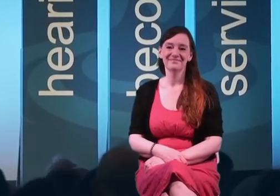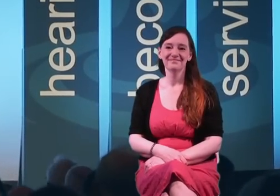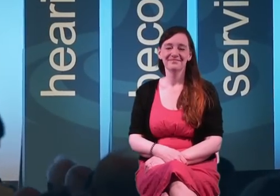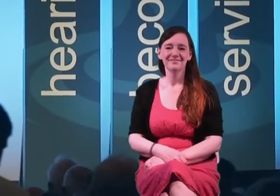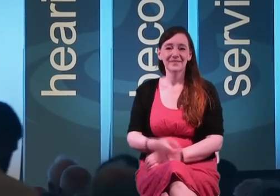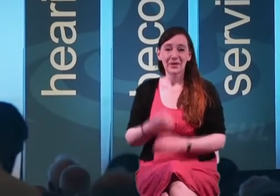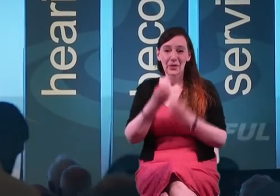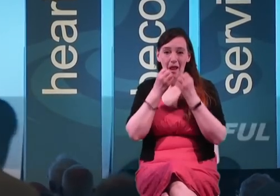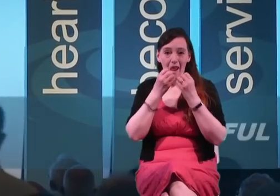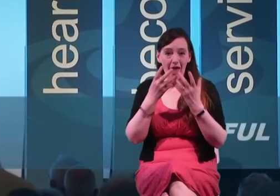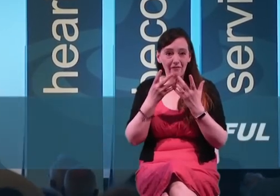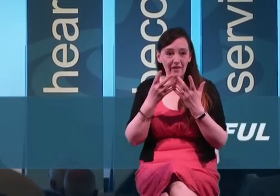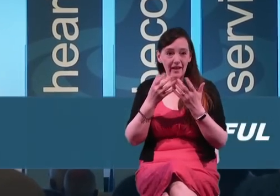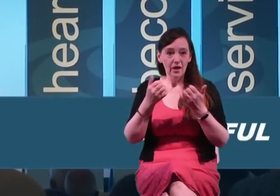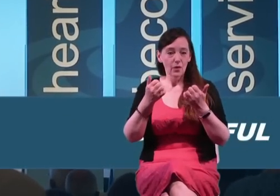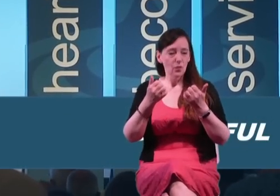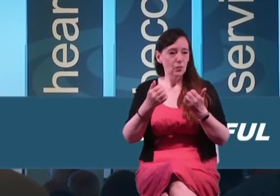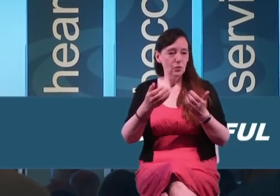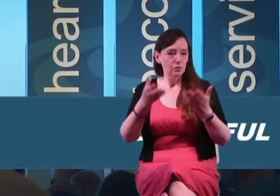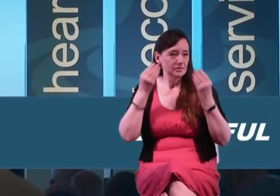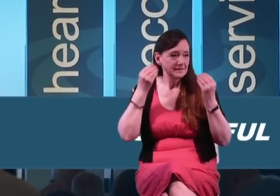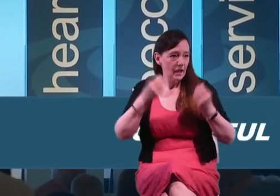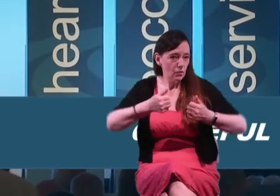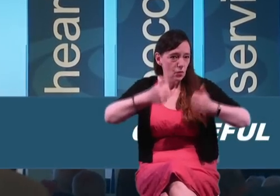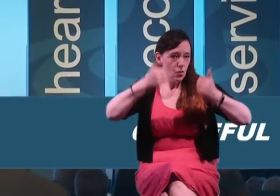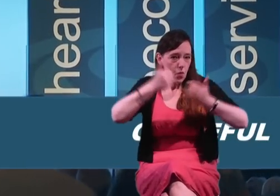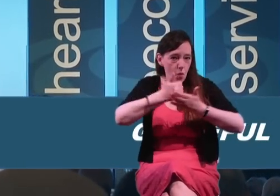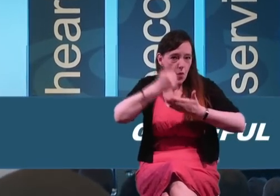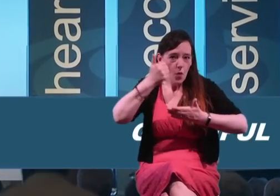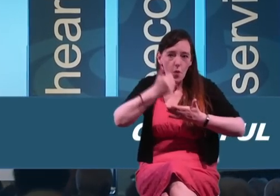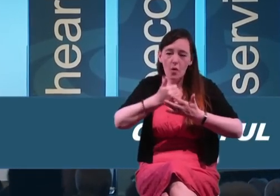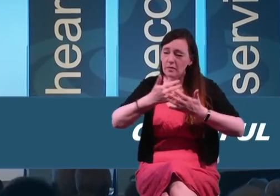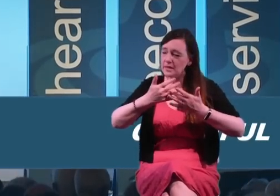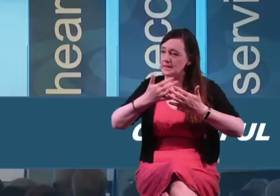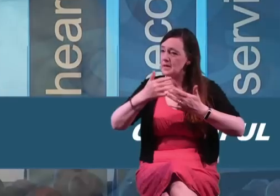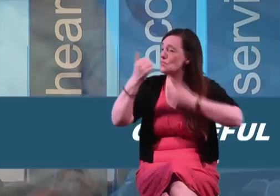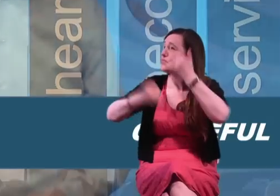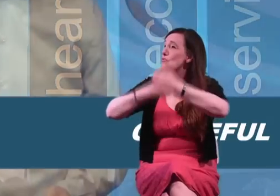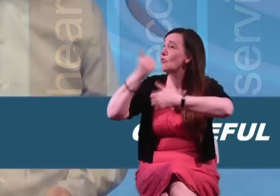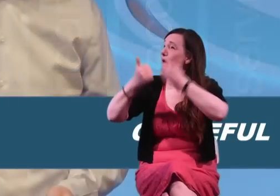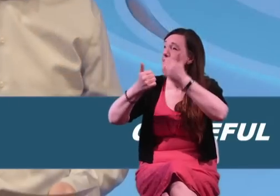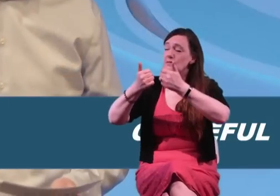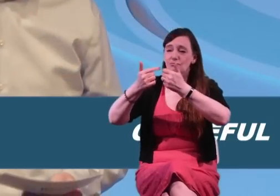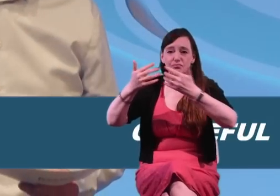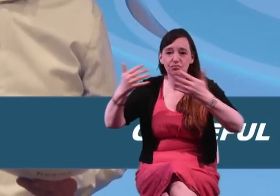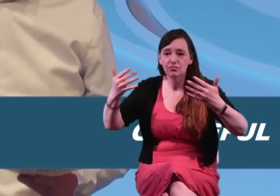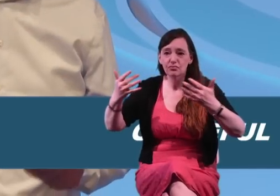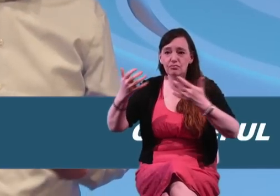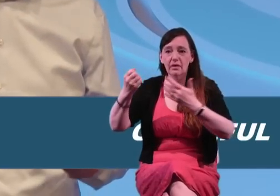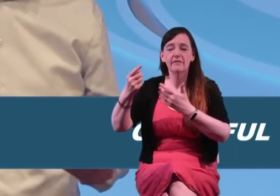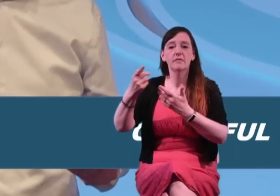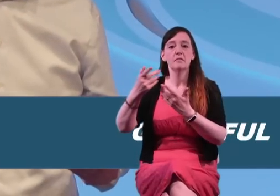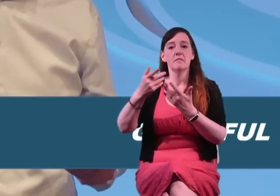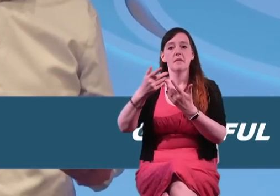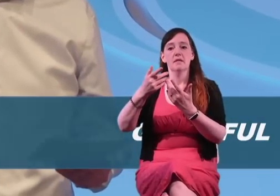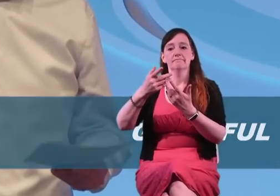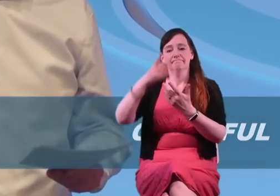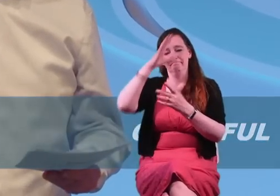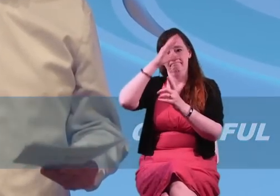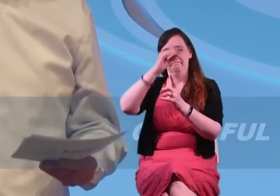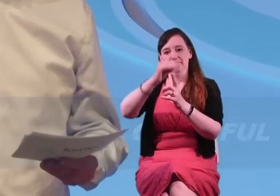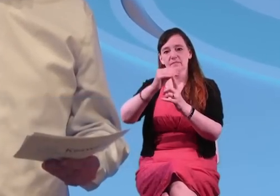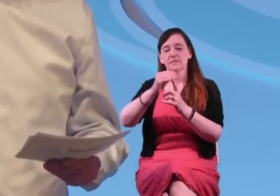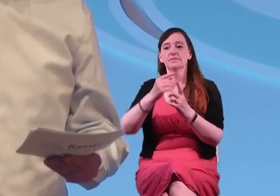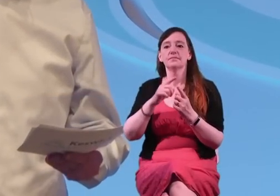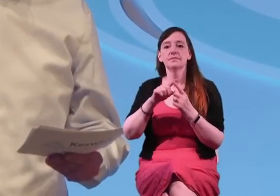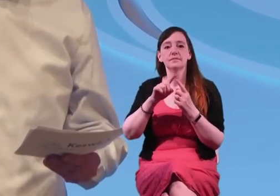How lovely to sing that together. You're in good voice this morning, and there's so much to praise God for. Just a few notices. The first is to say